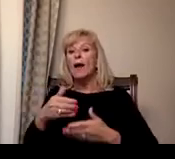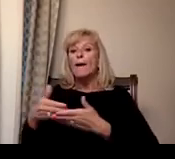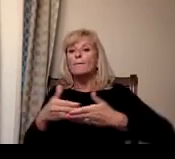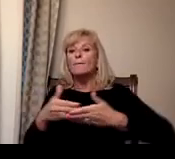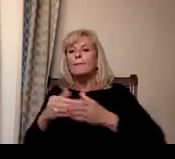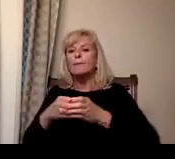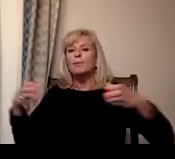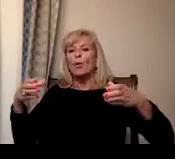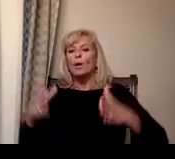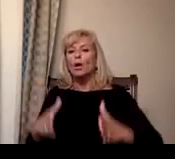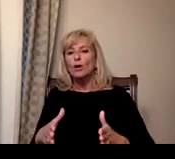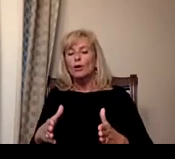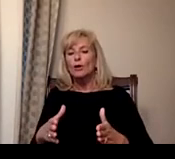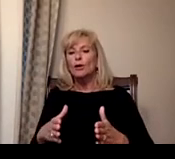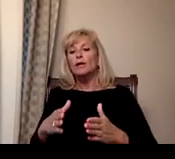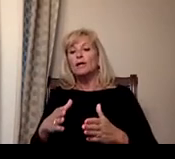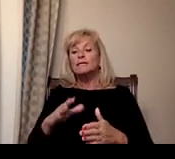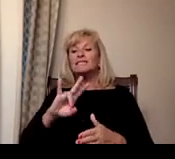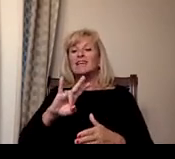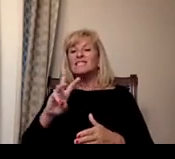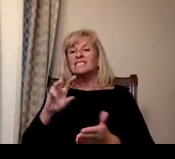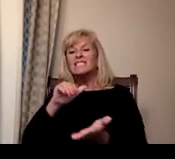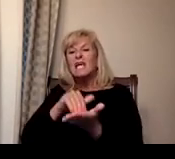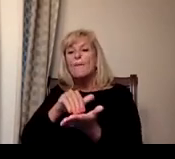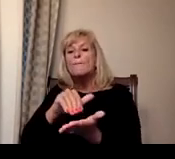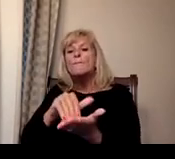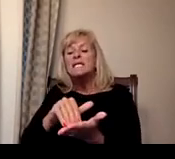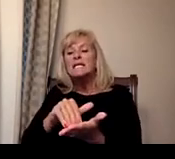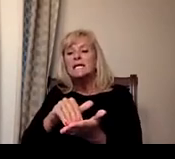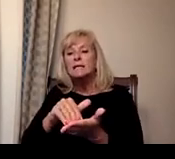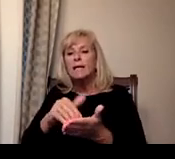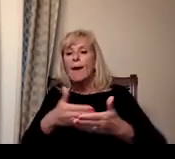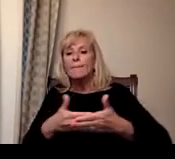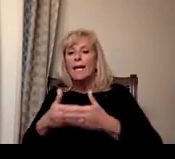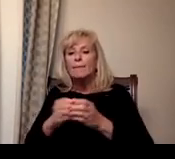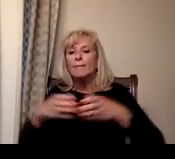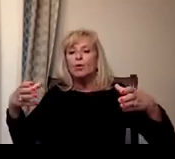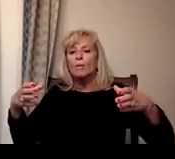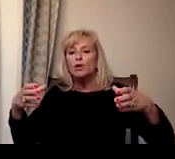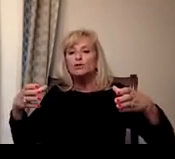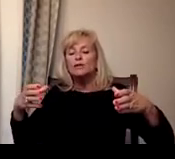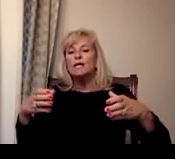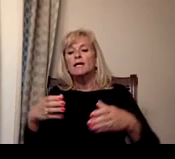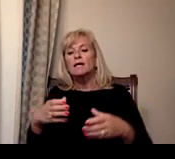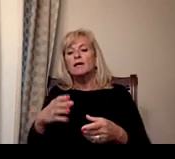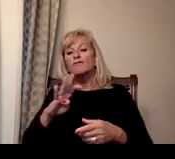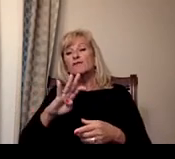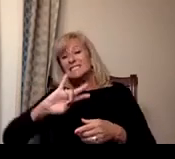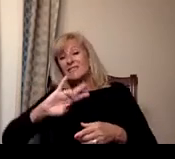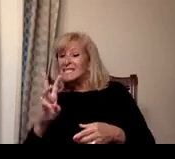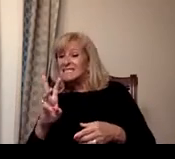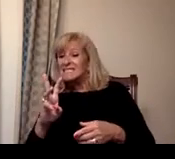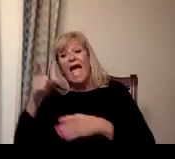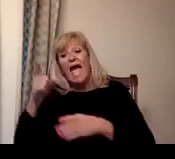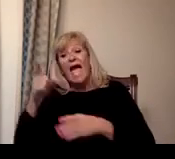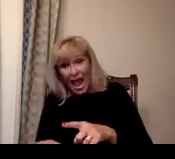out of the 76 million baby boomers, about half are interested in entrepreneurship. So you can start seeing that